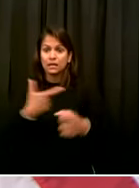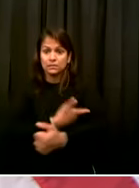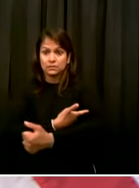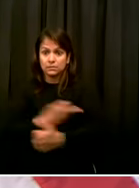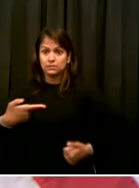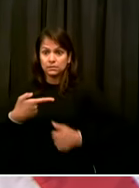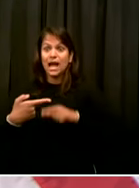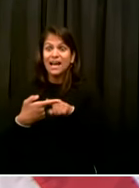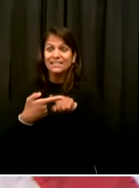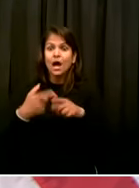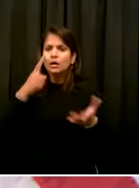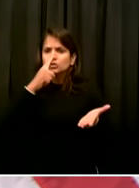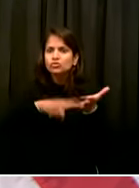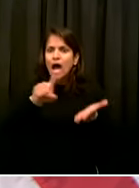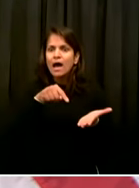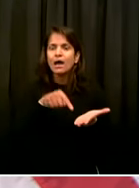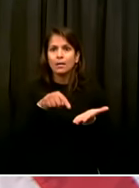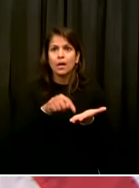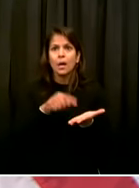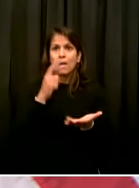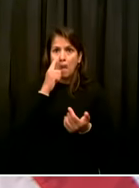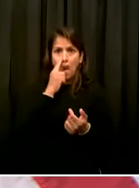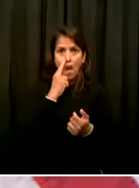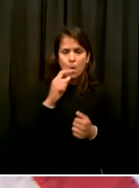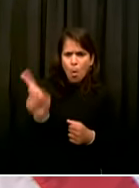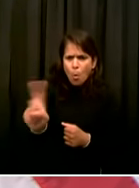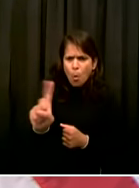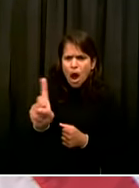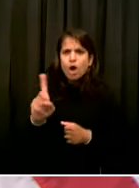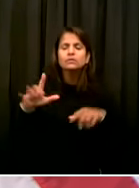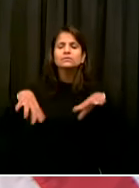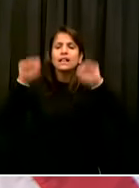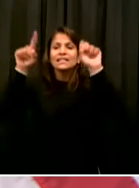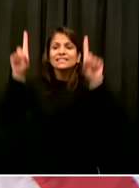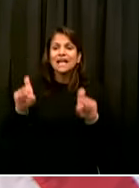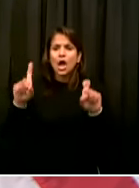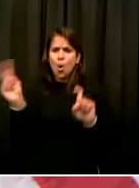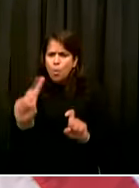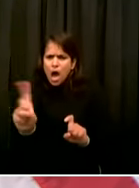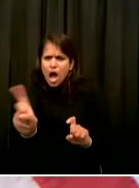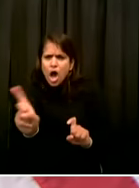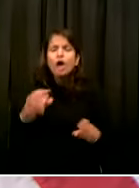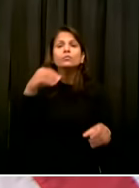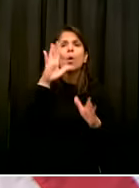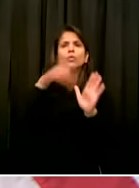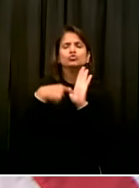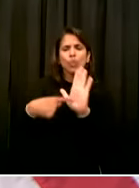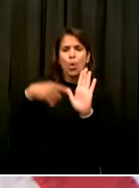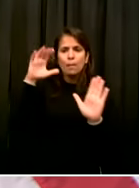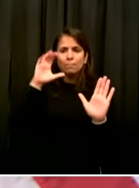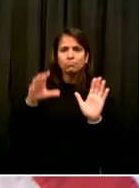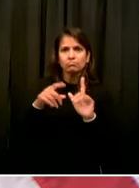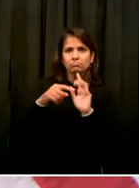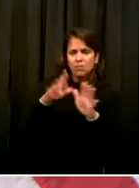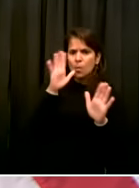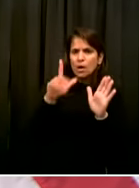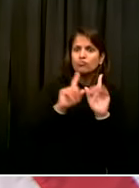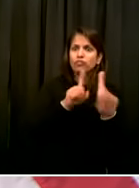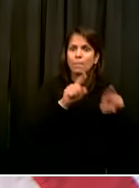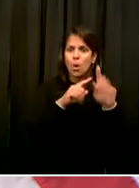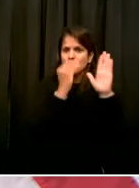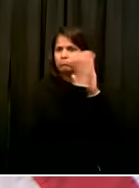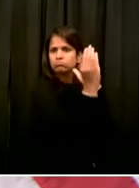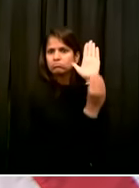to consider when understanding the epidemiology of COVID. Finally, I just want to recognize the staff at the